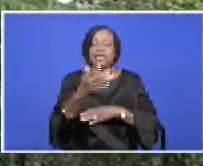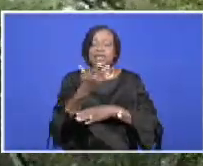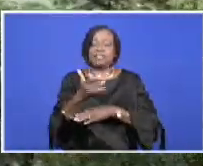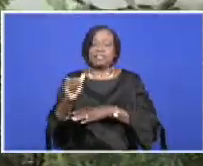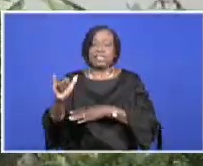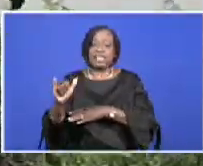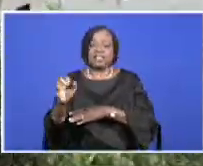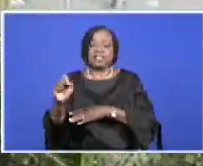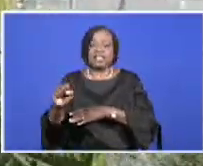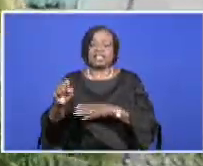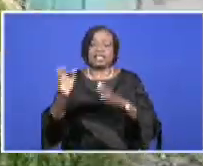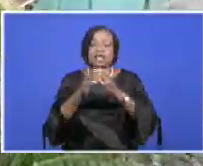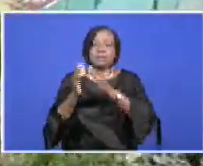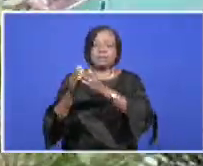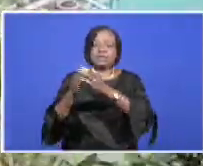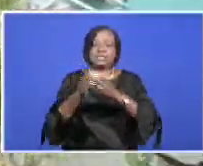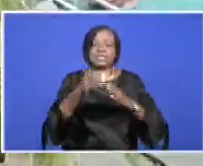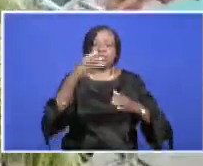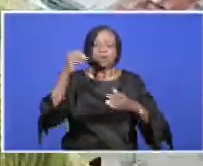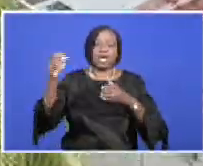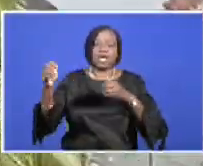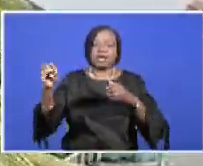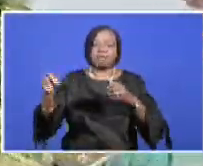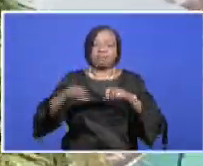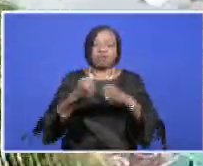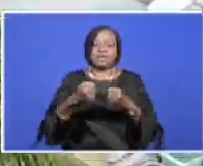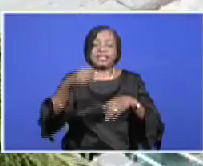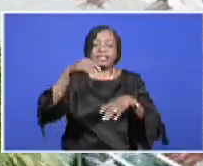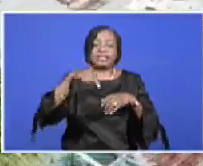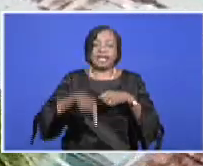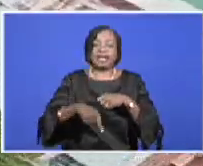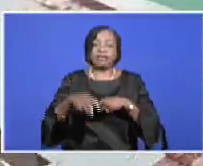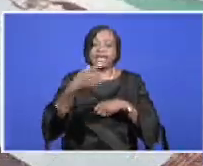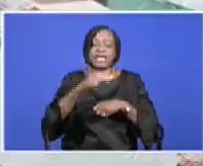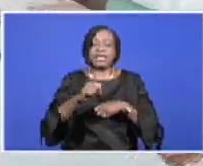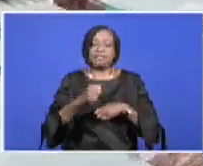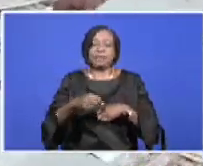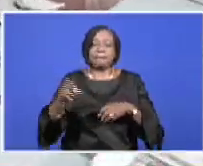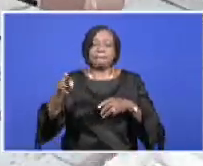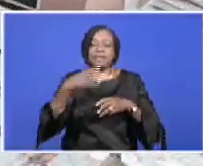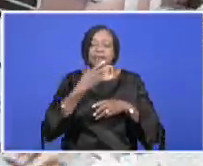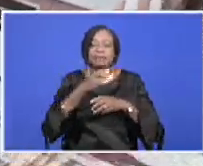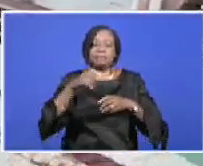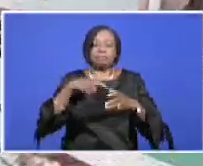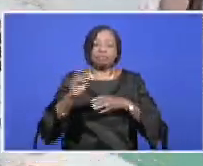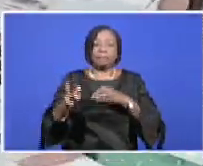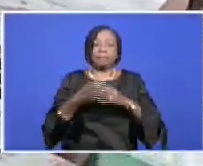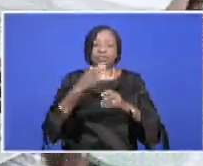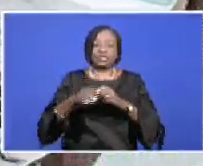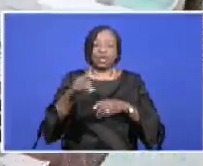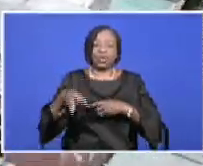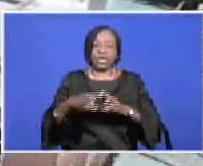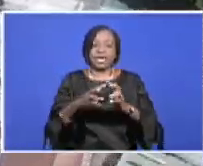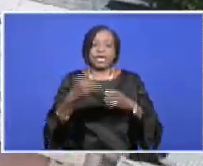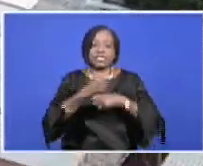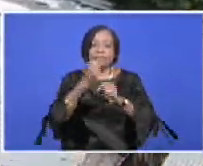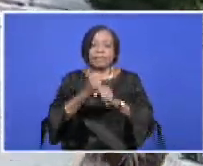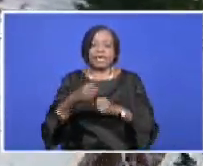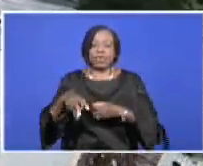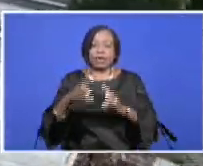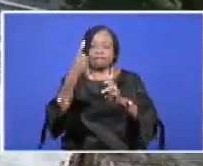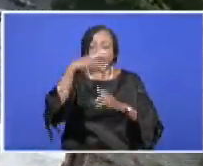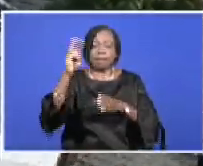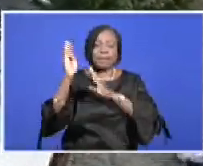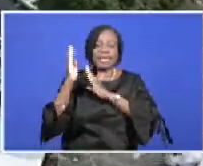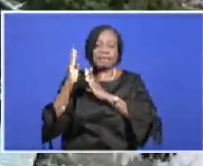completely eradicated in the most brutal way to make way for urban developments for Bahamians. St. Fleur also refers to